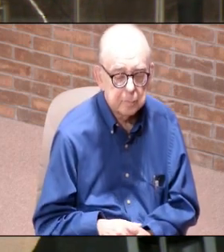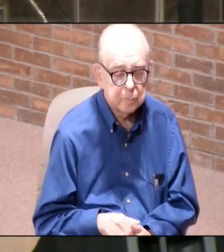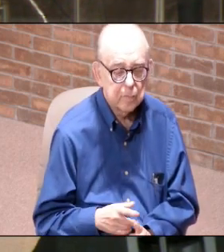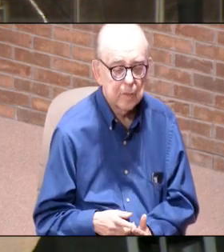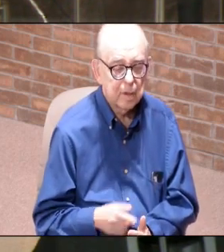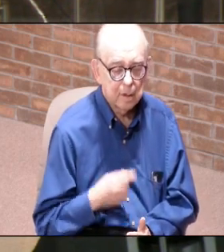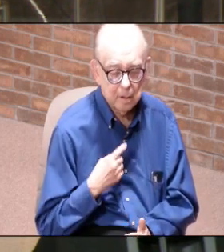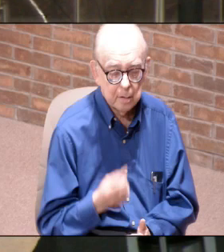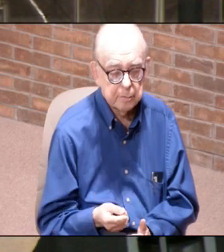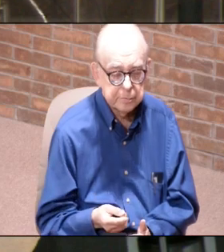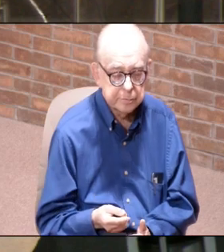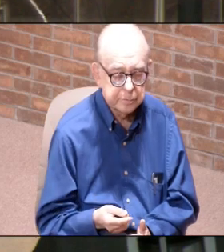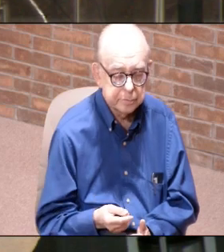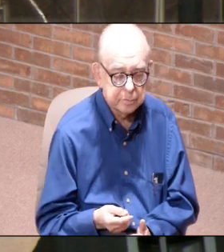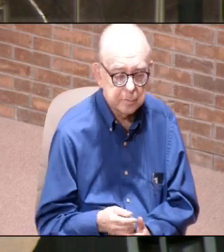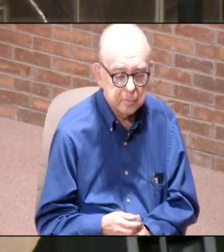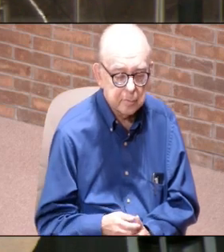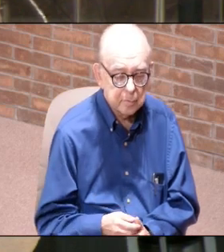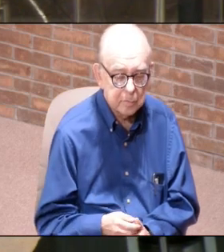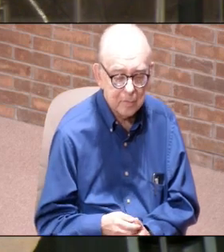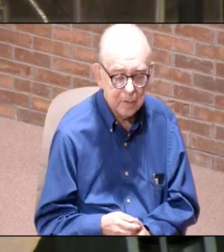And then they tell you, okay, you're fired.